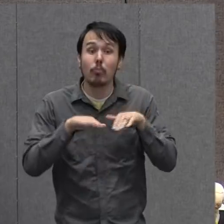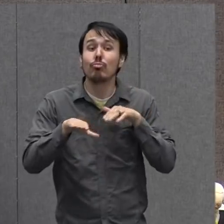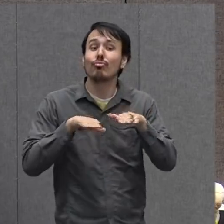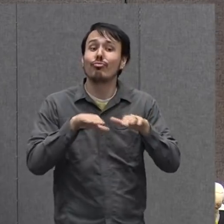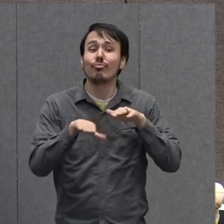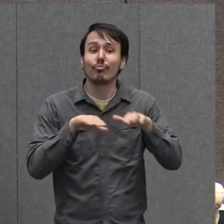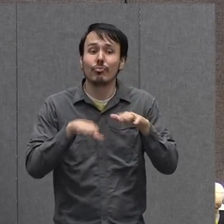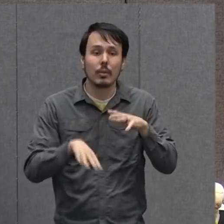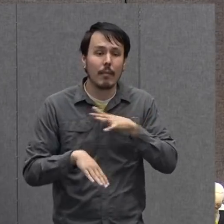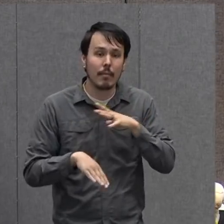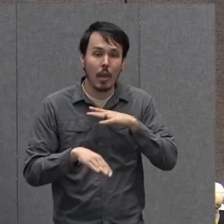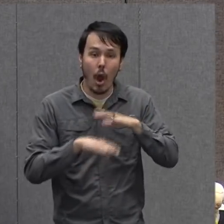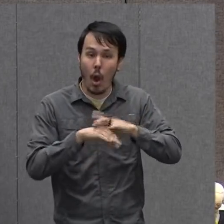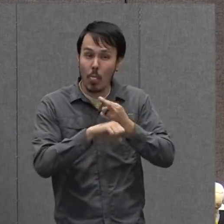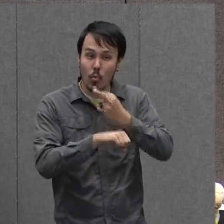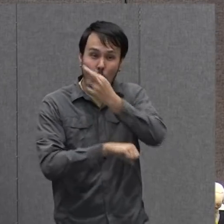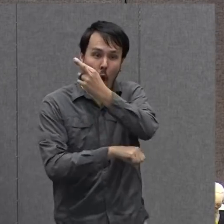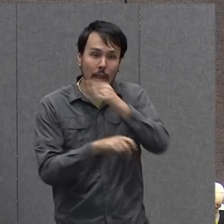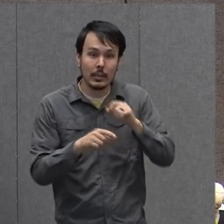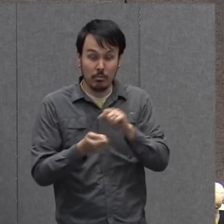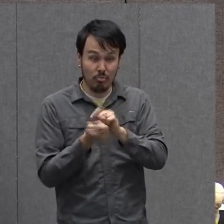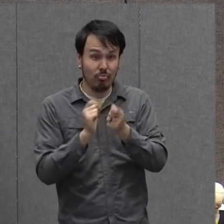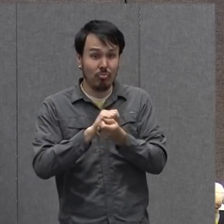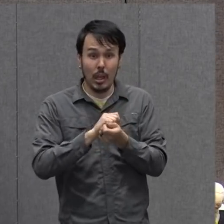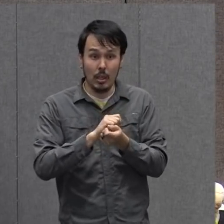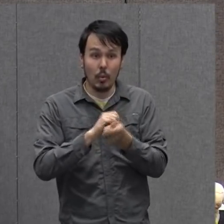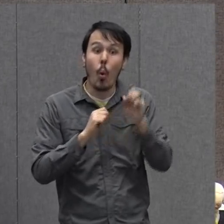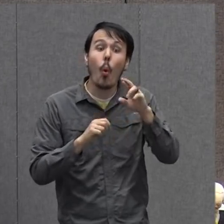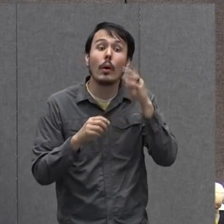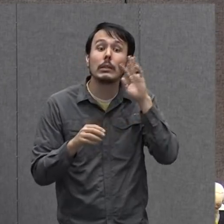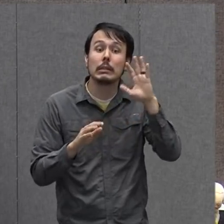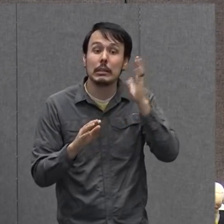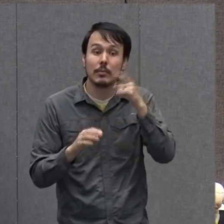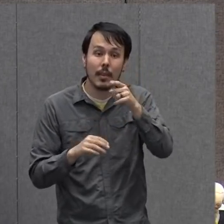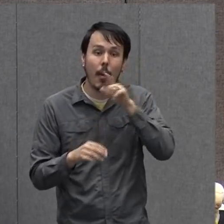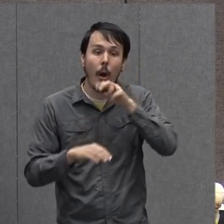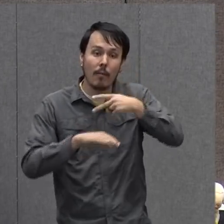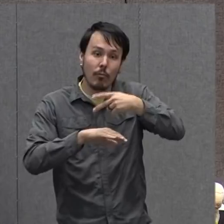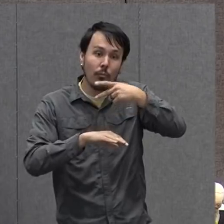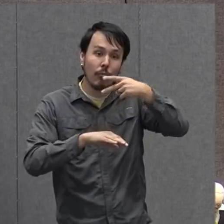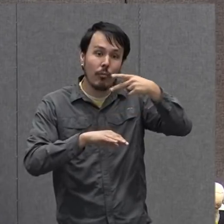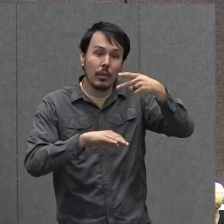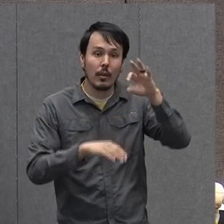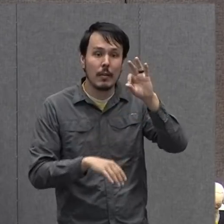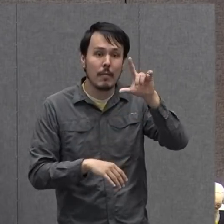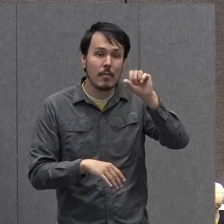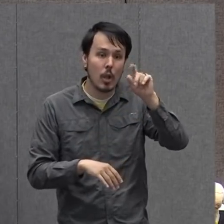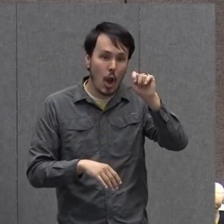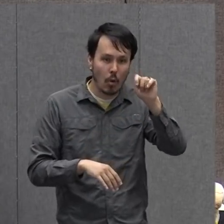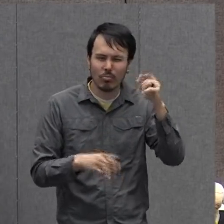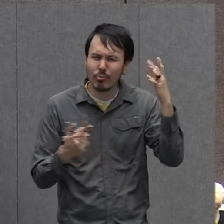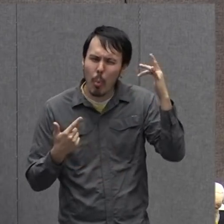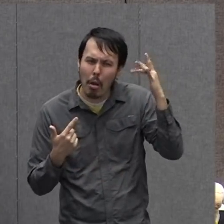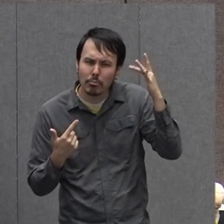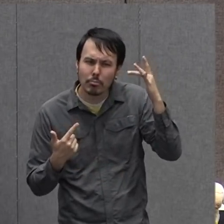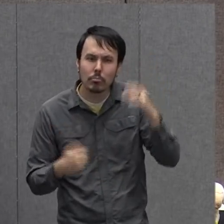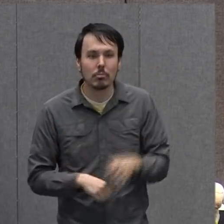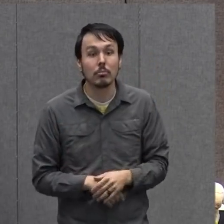and gravity on Mars. And so here's a question for you. If our